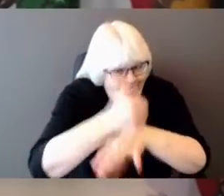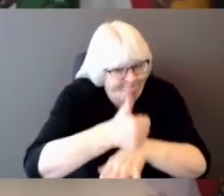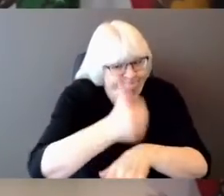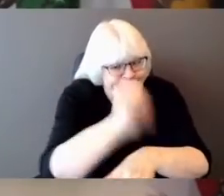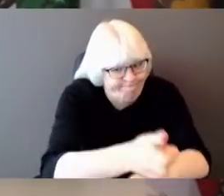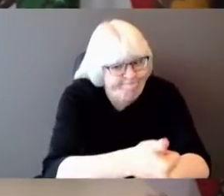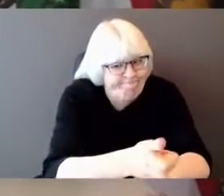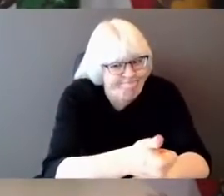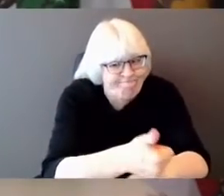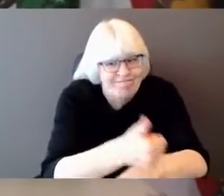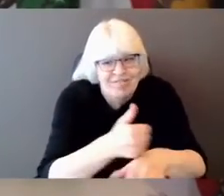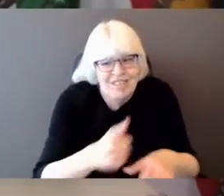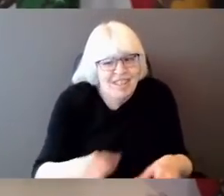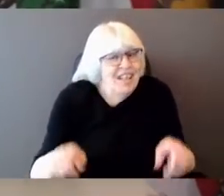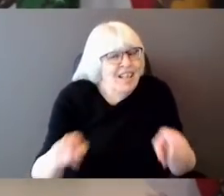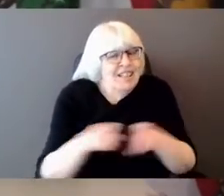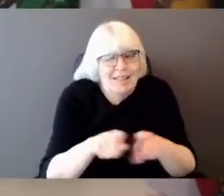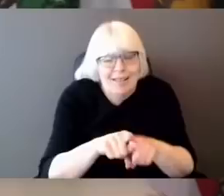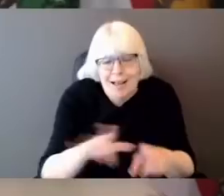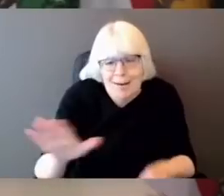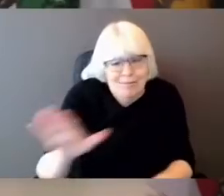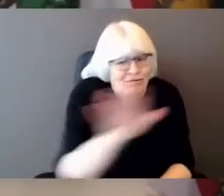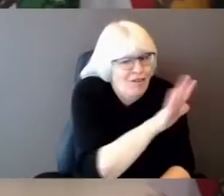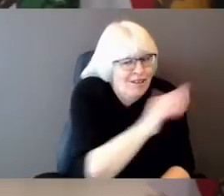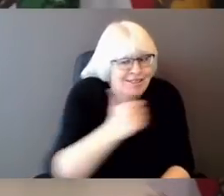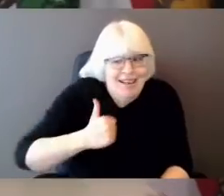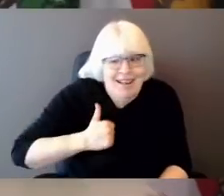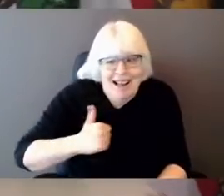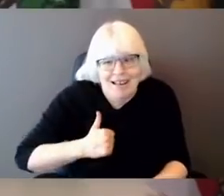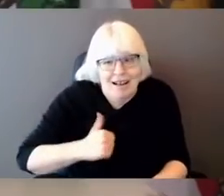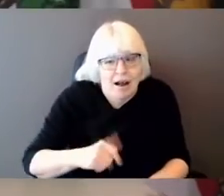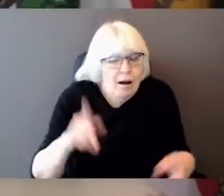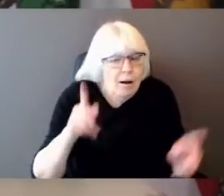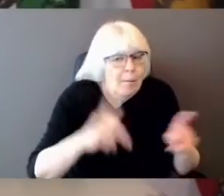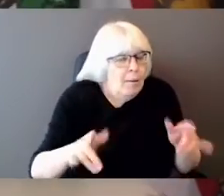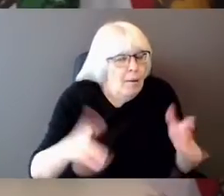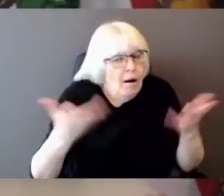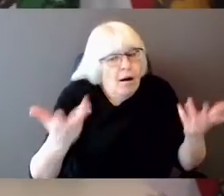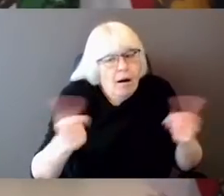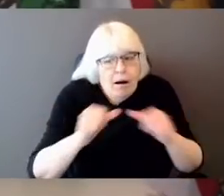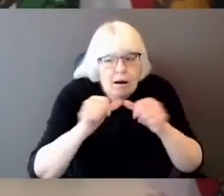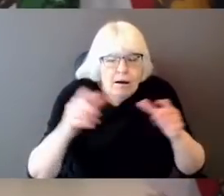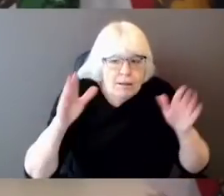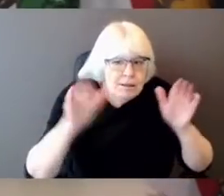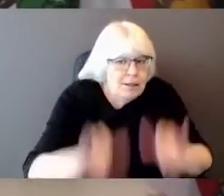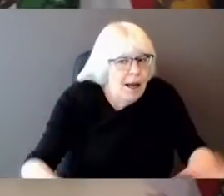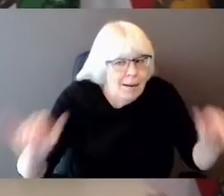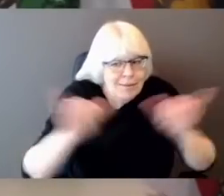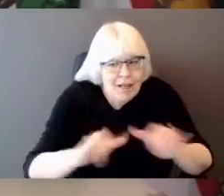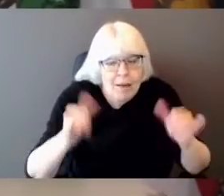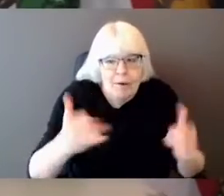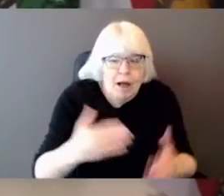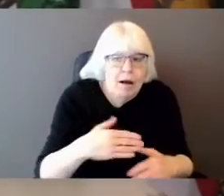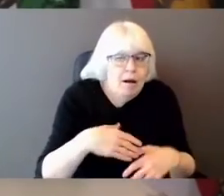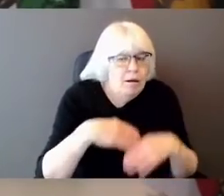country that, individuals who have been through this for a long time, I think need to